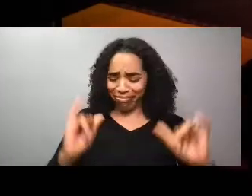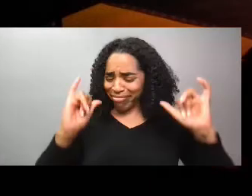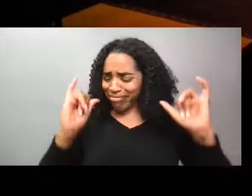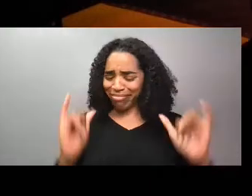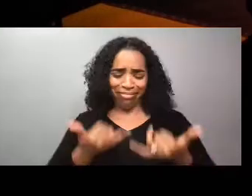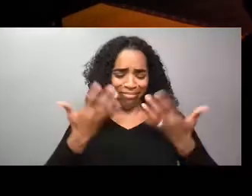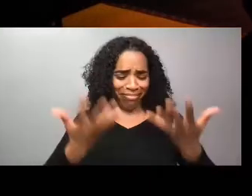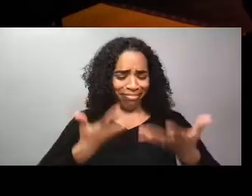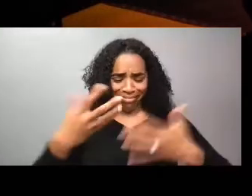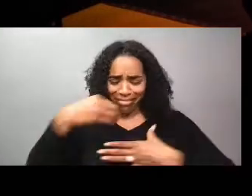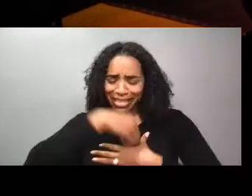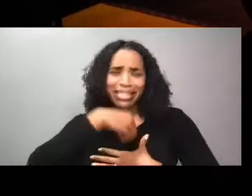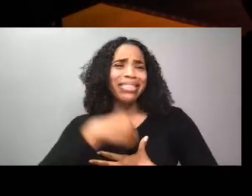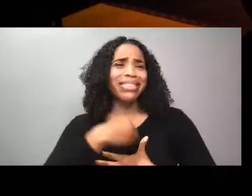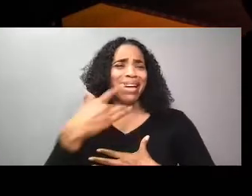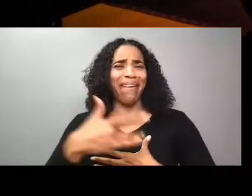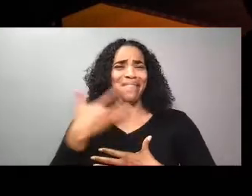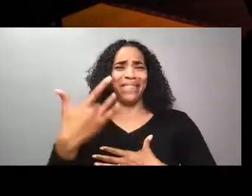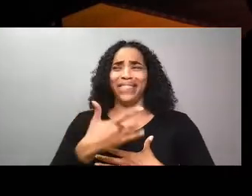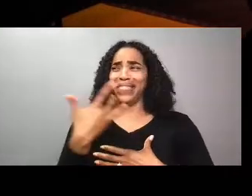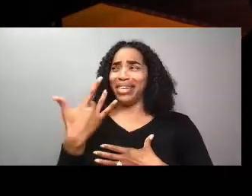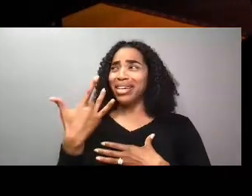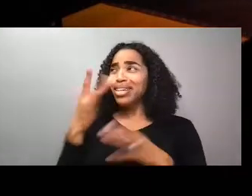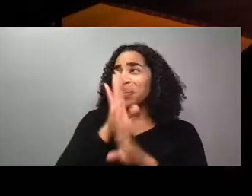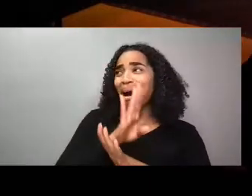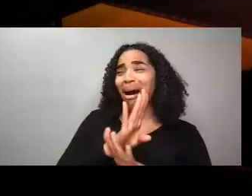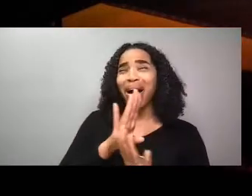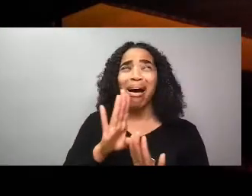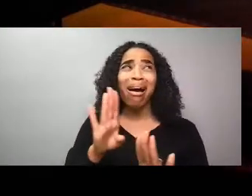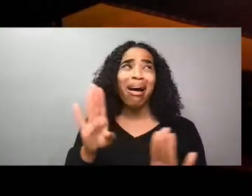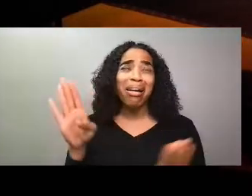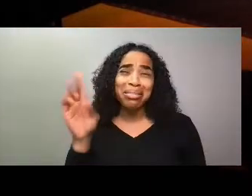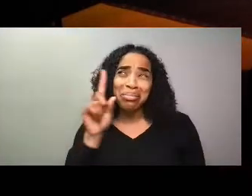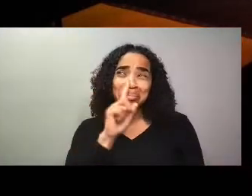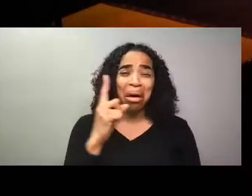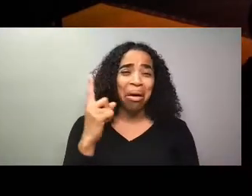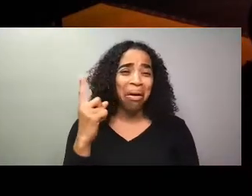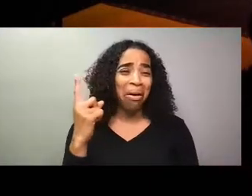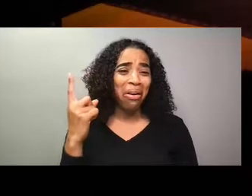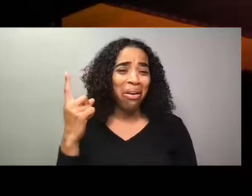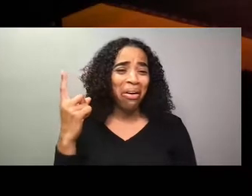this quiet seems so wrong,